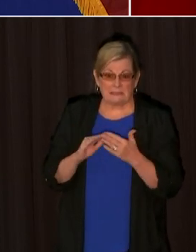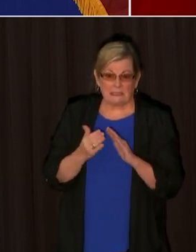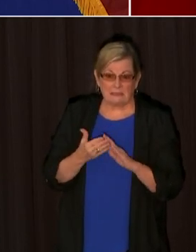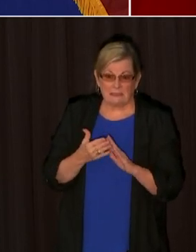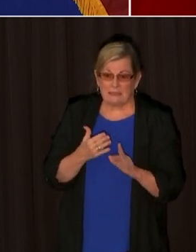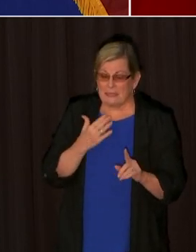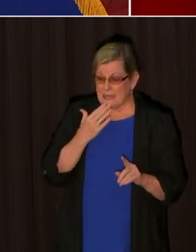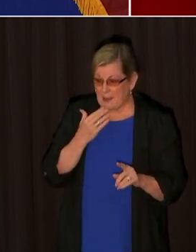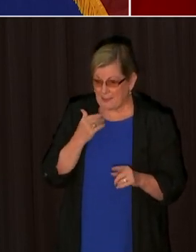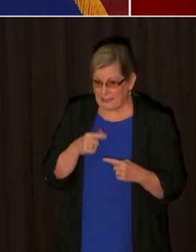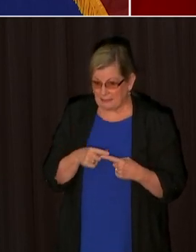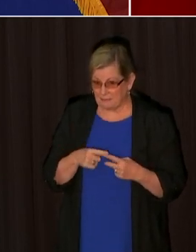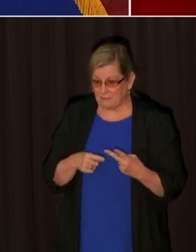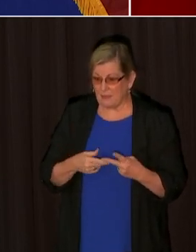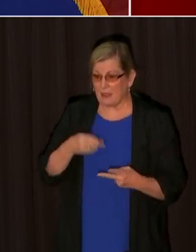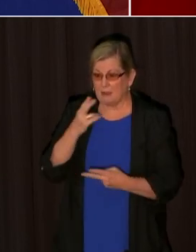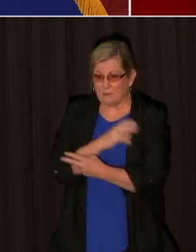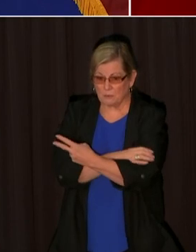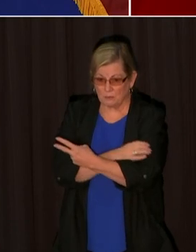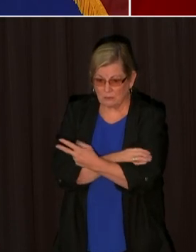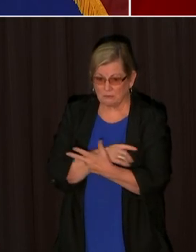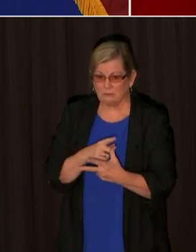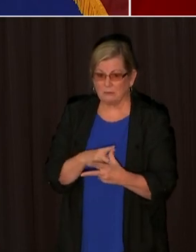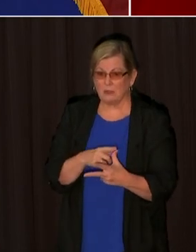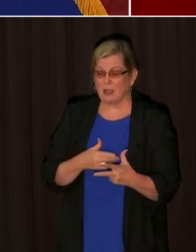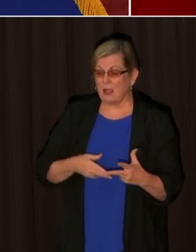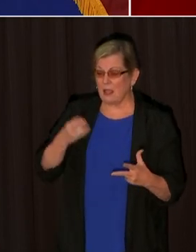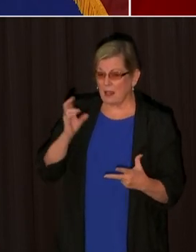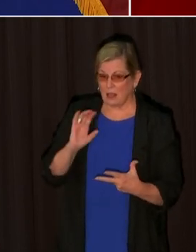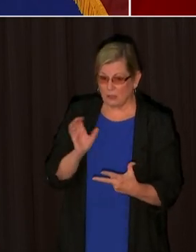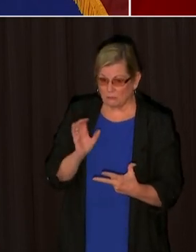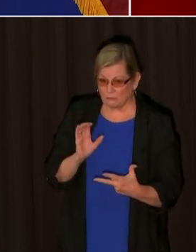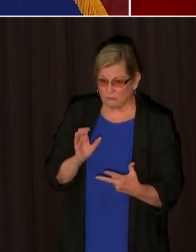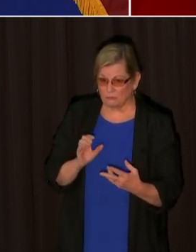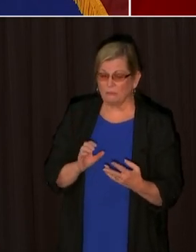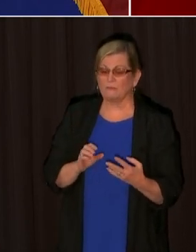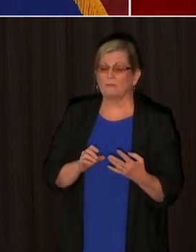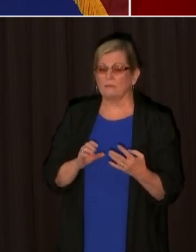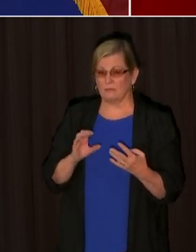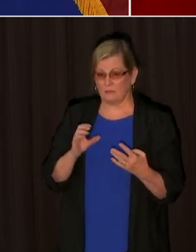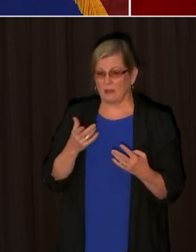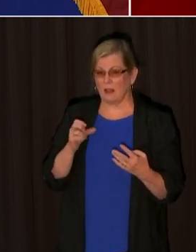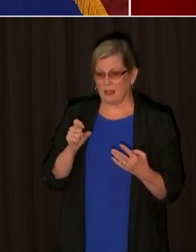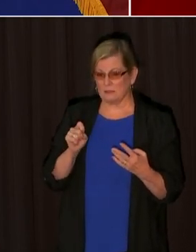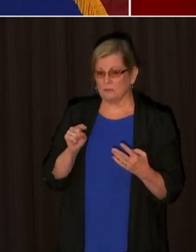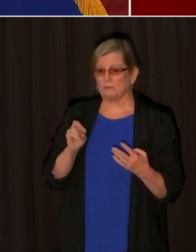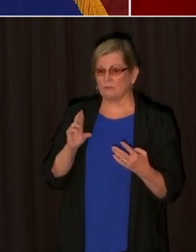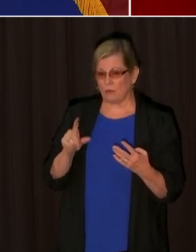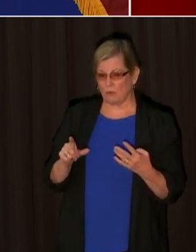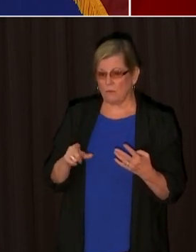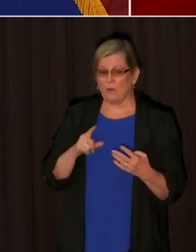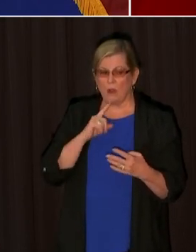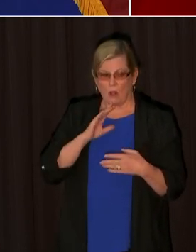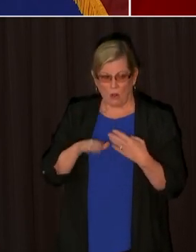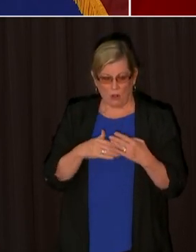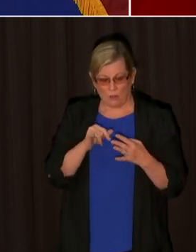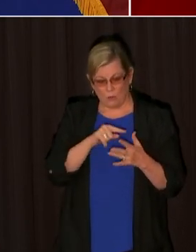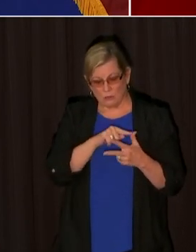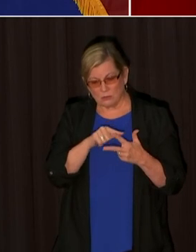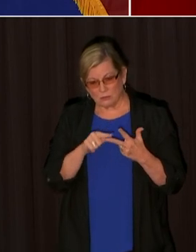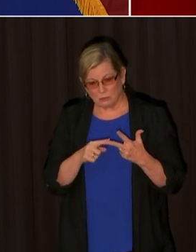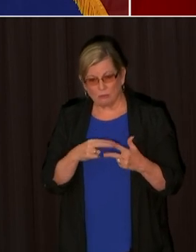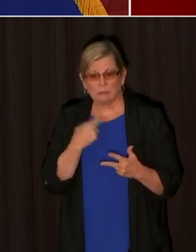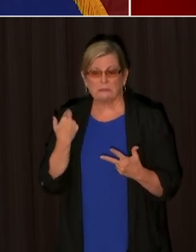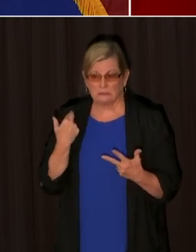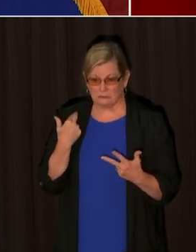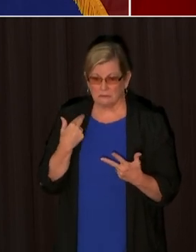hypertension, high cholesterol. Those are sort of like the tip of the iceberg when you think about the risk factors that contribute to a heart attack,